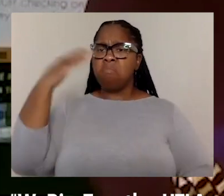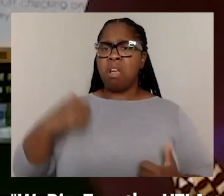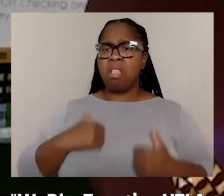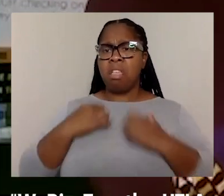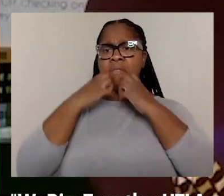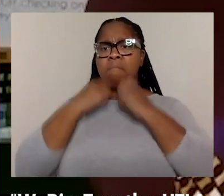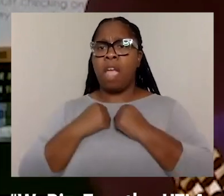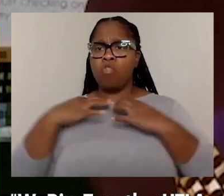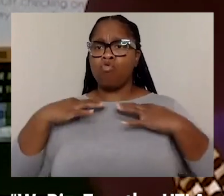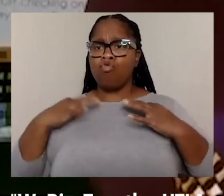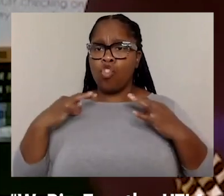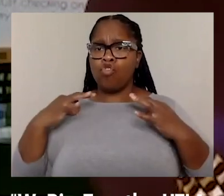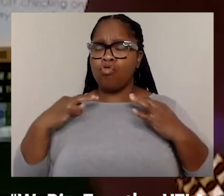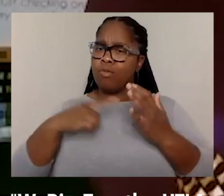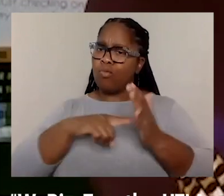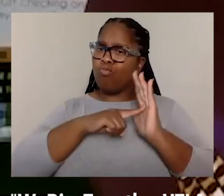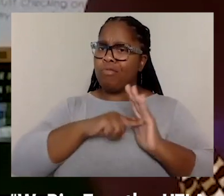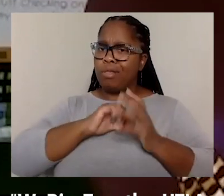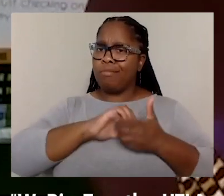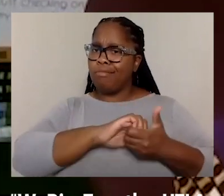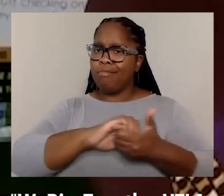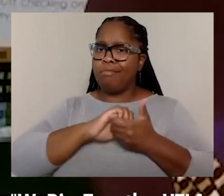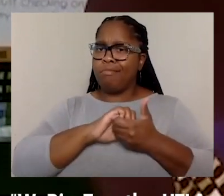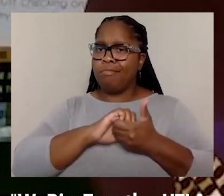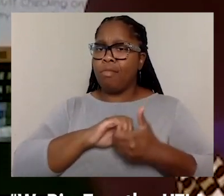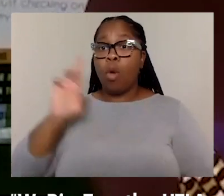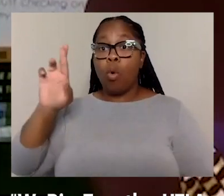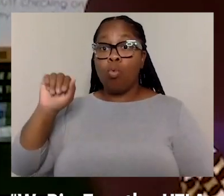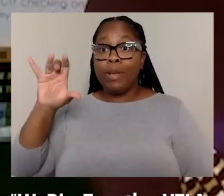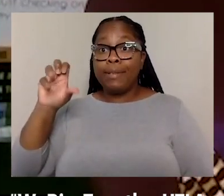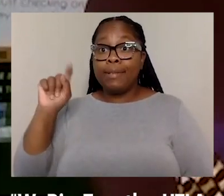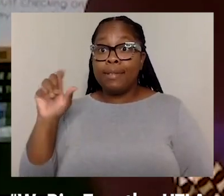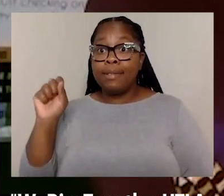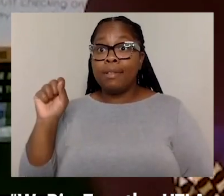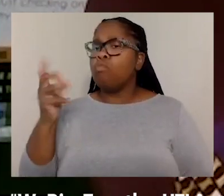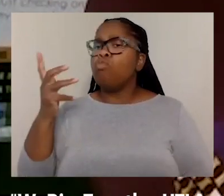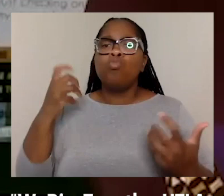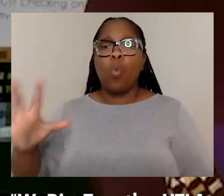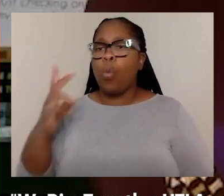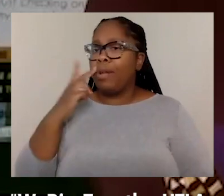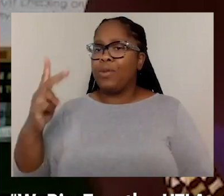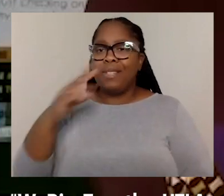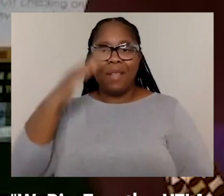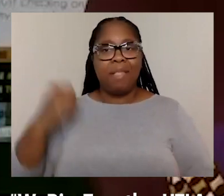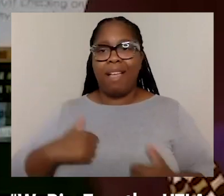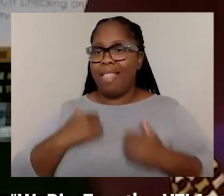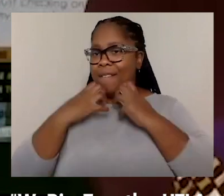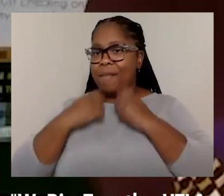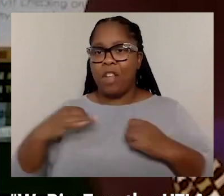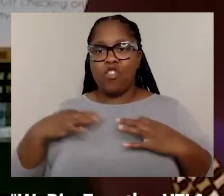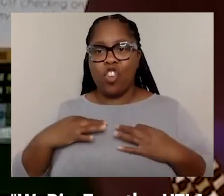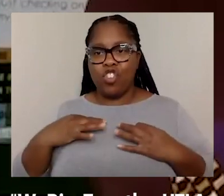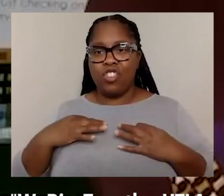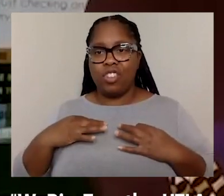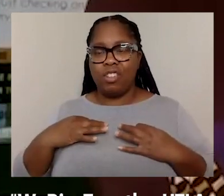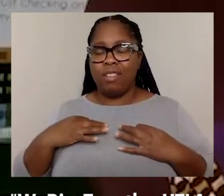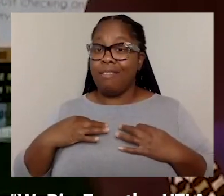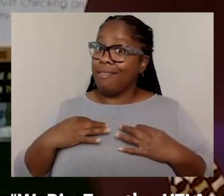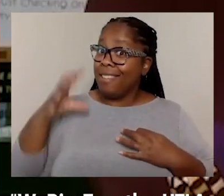Solidarity. The racists want to see fewer Black Lives Matter shirts, and instead, they saw